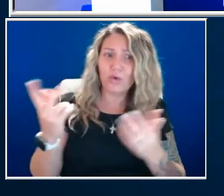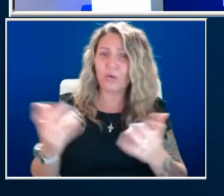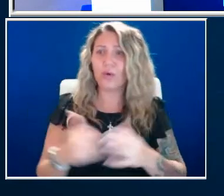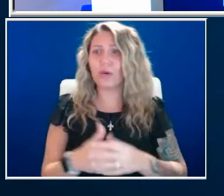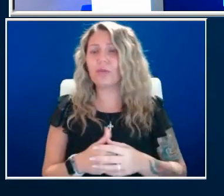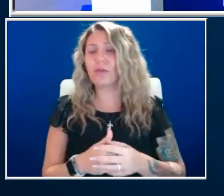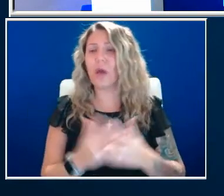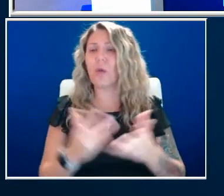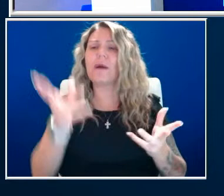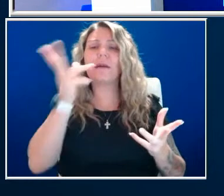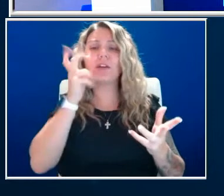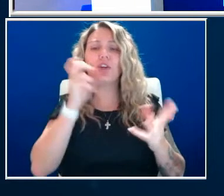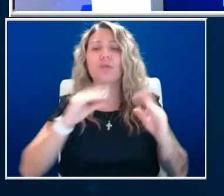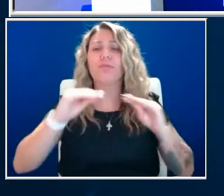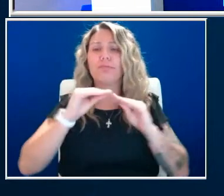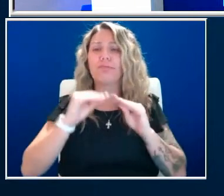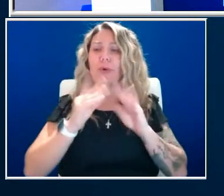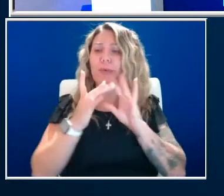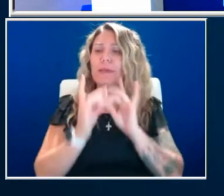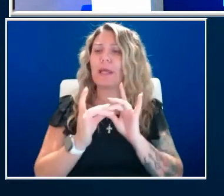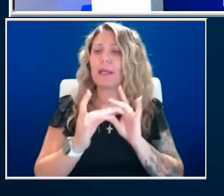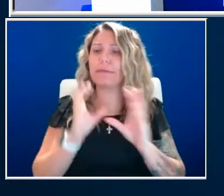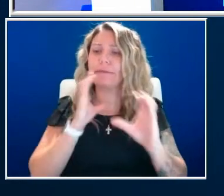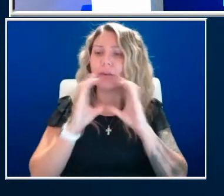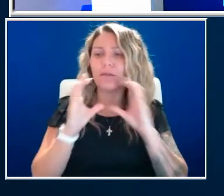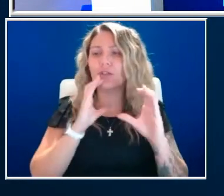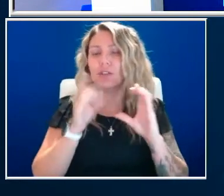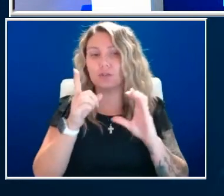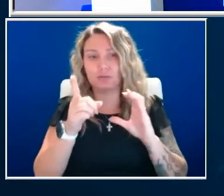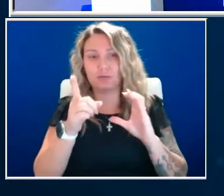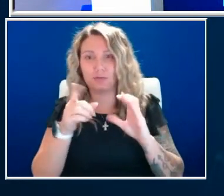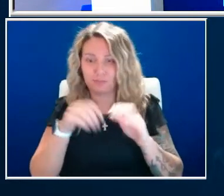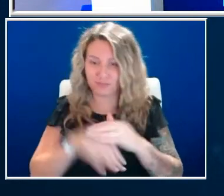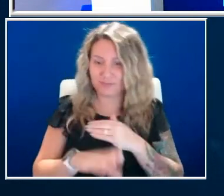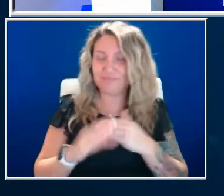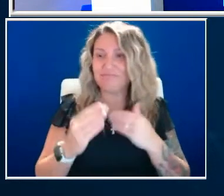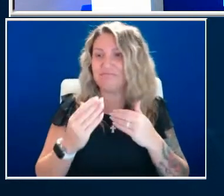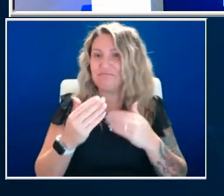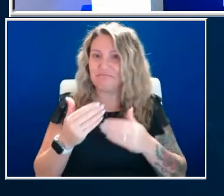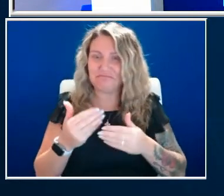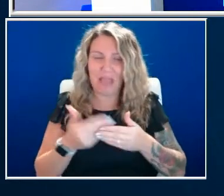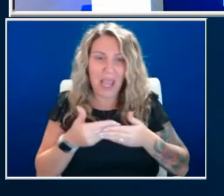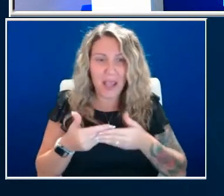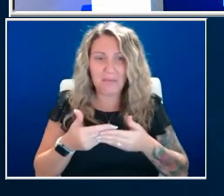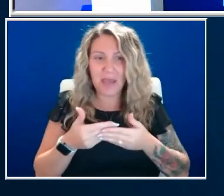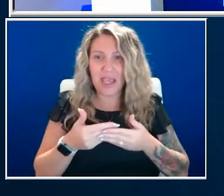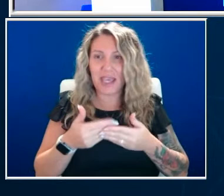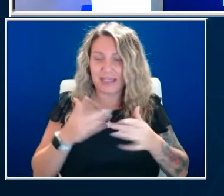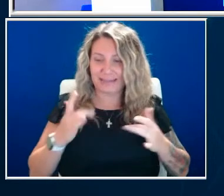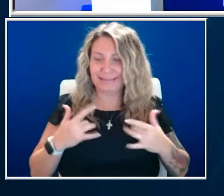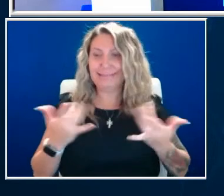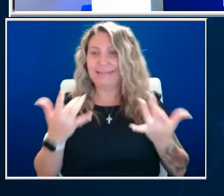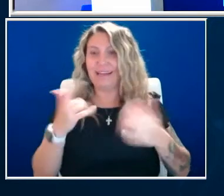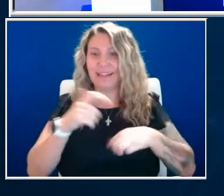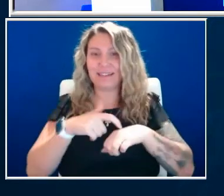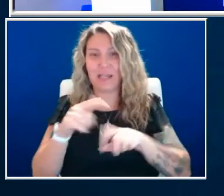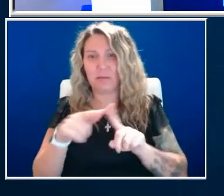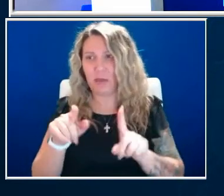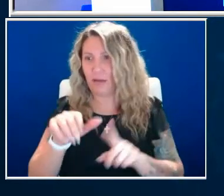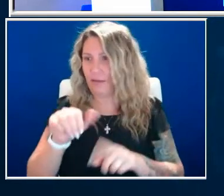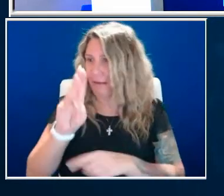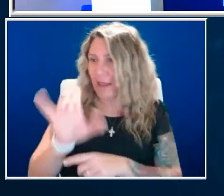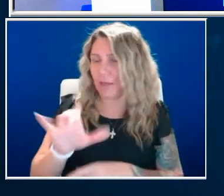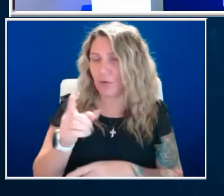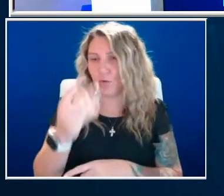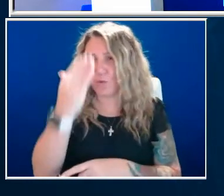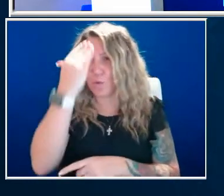conversations were like, because you're going in to have a baby, very exciting time, but you also know that Amy has this condition, and to know that they